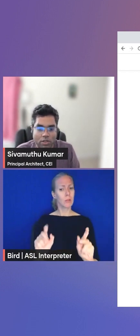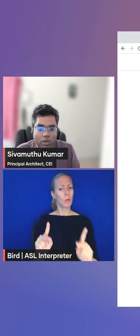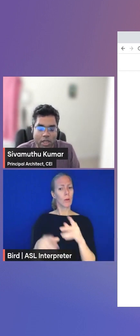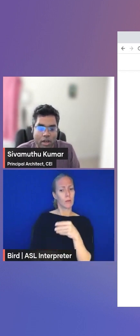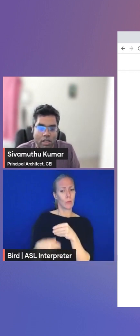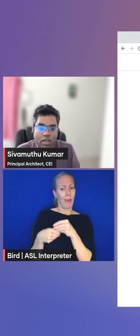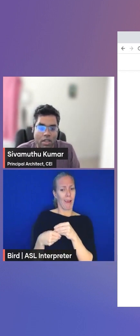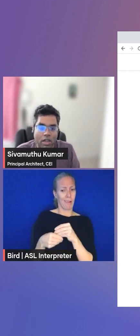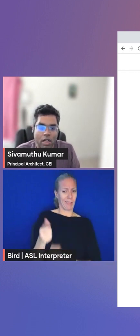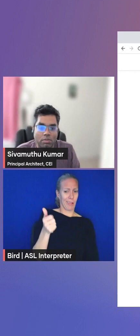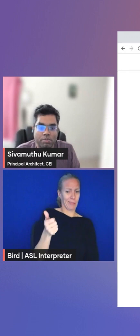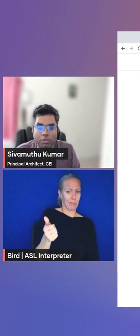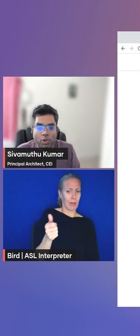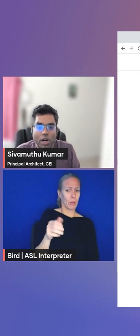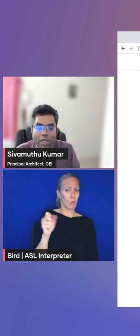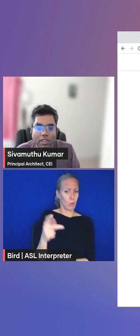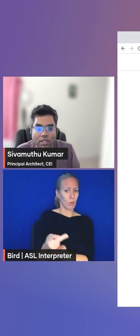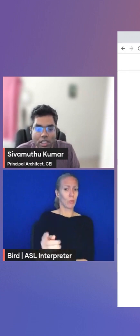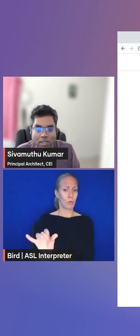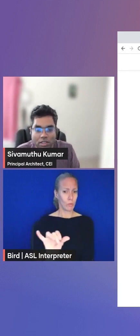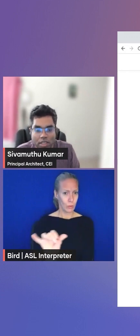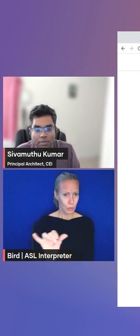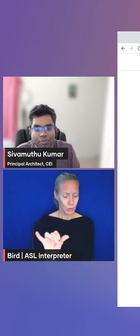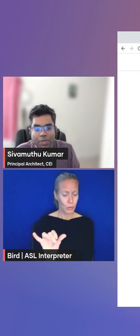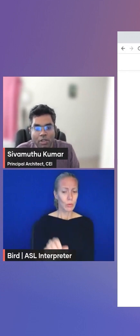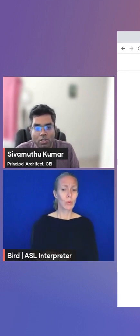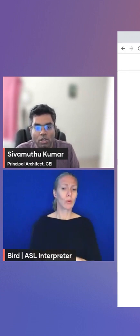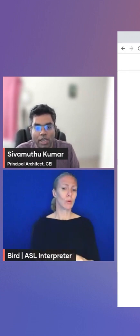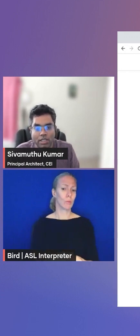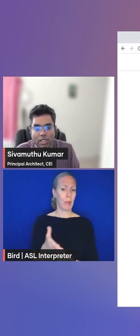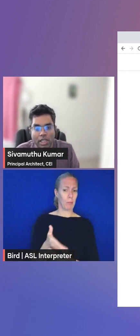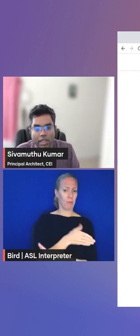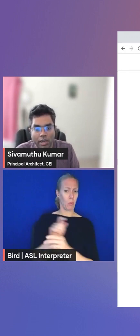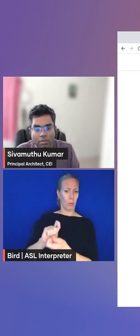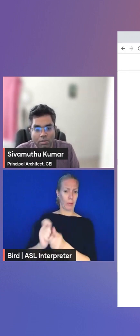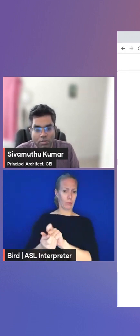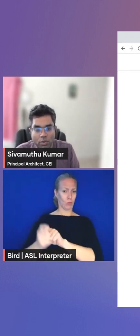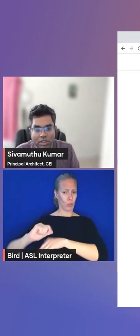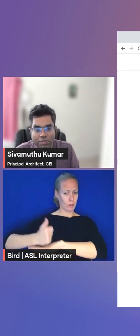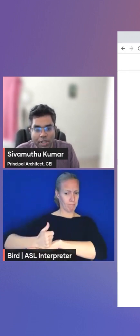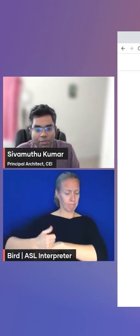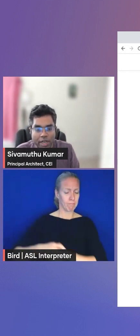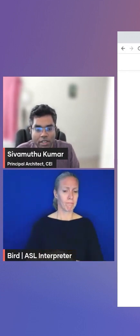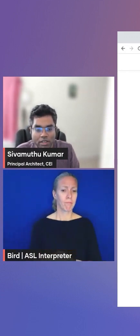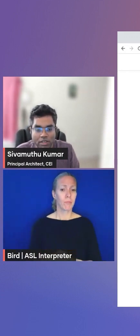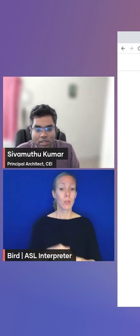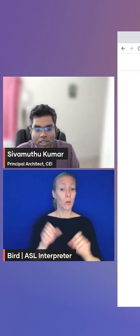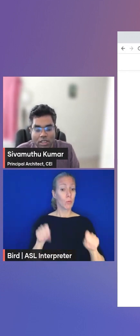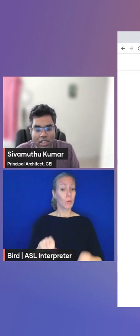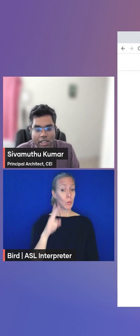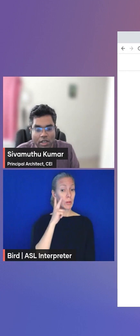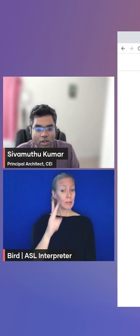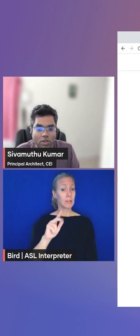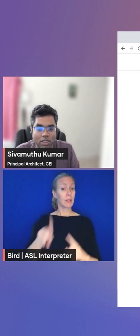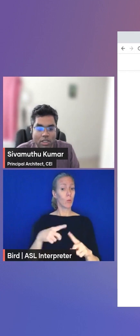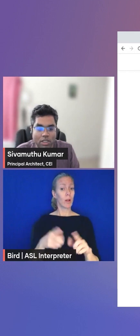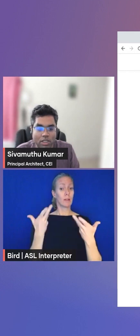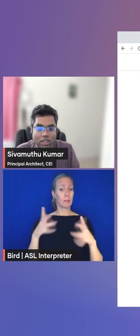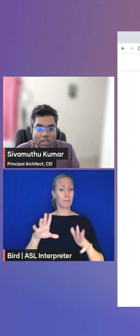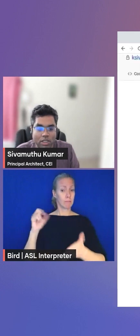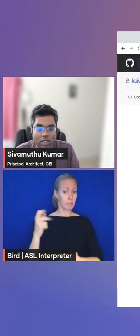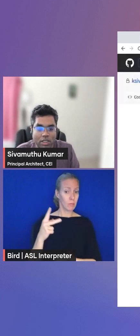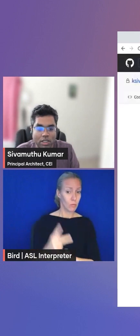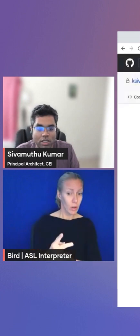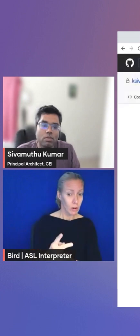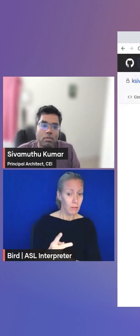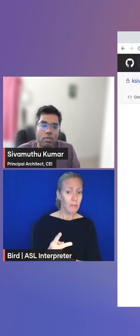like what's going on before applying the changes there. So you can see like once verified, you just like closing that